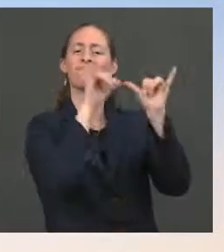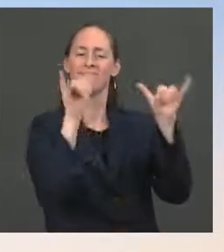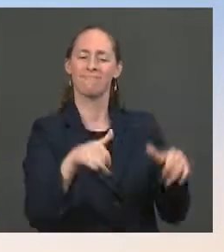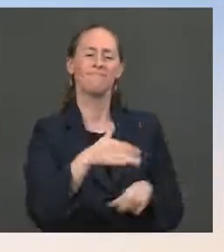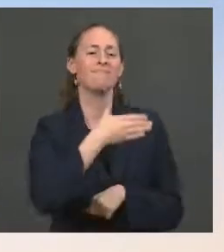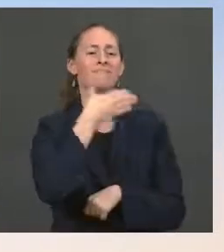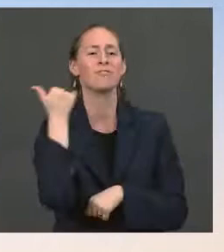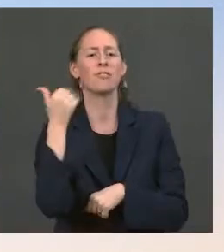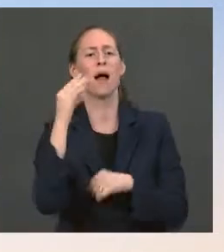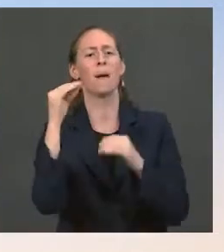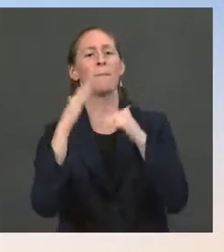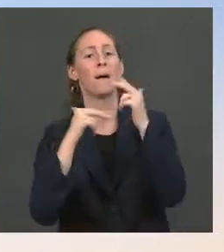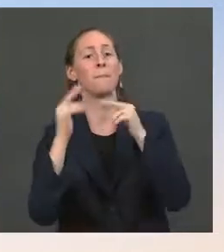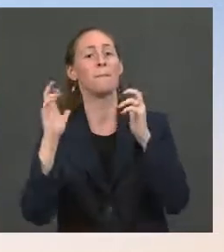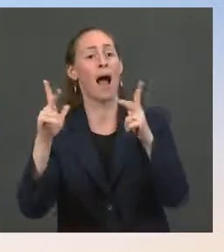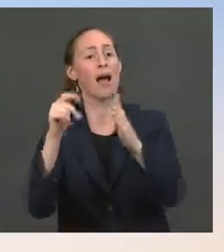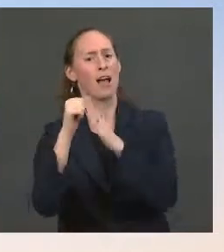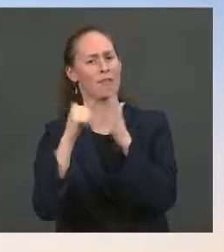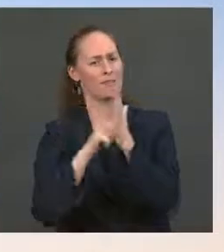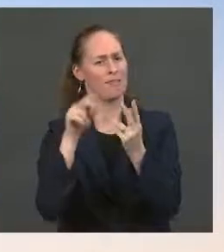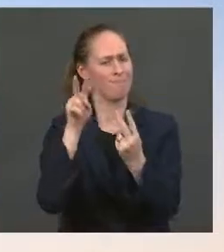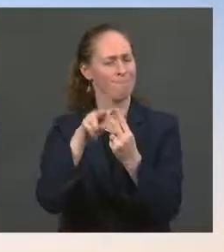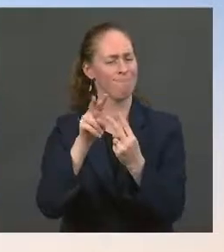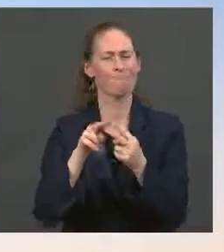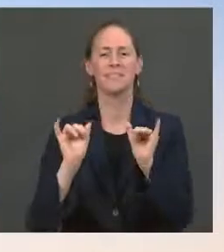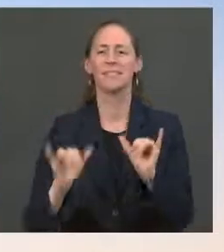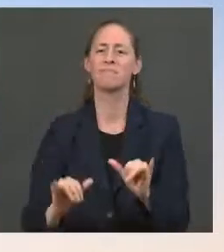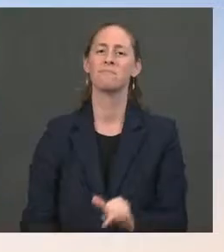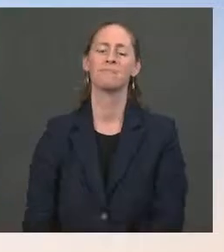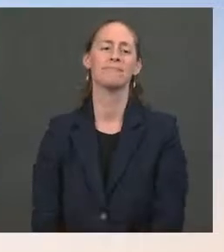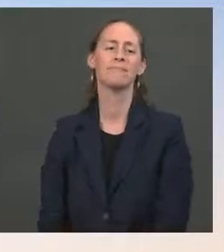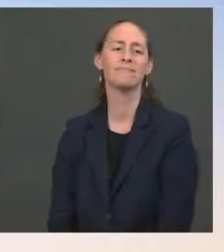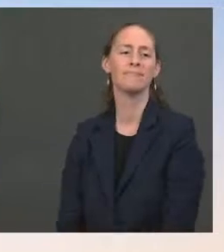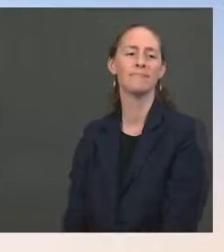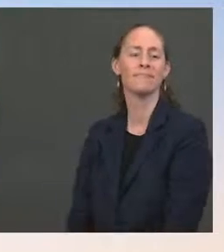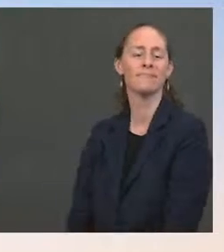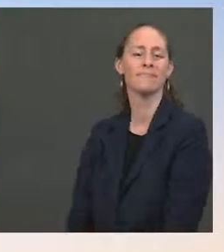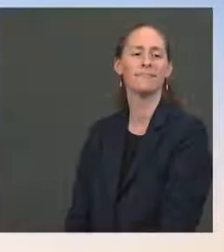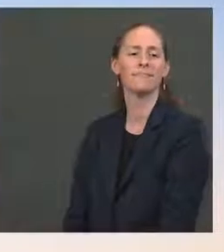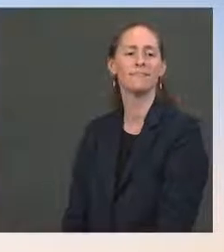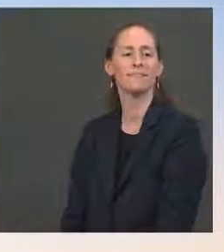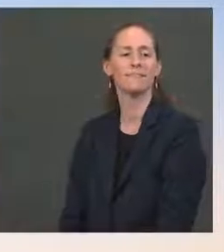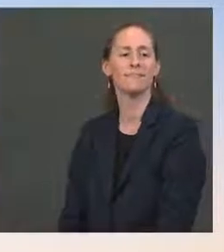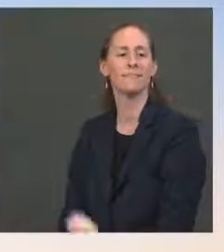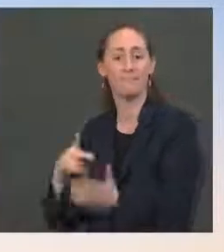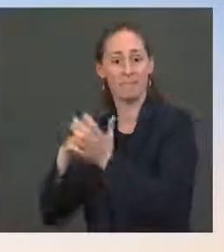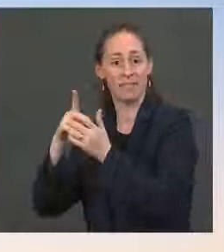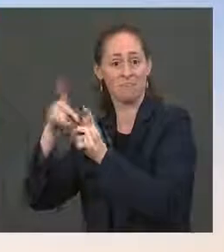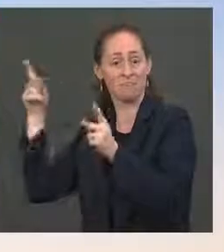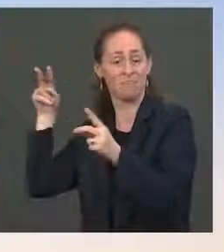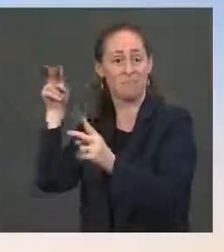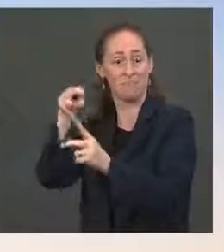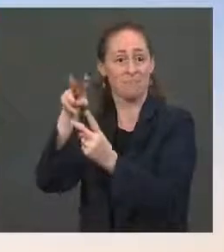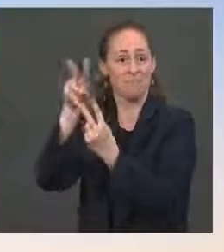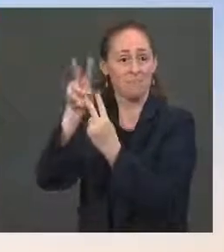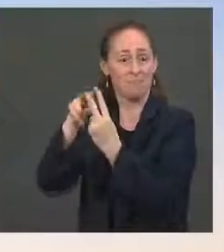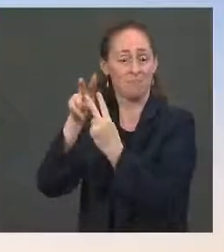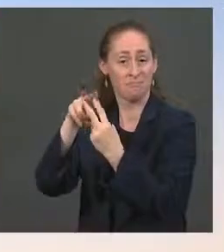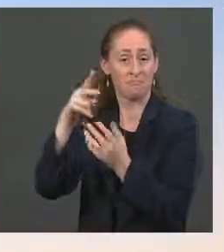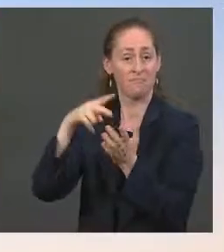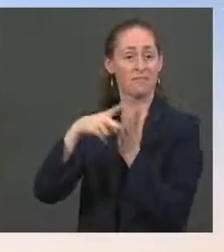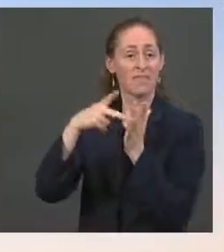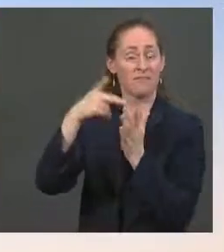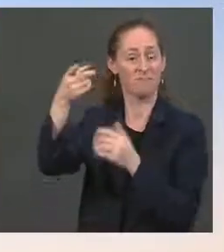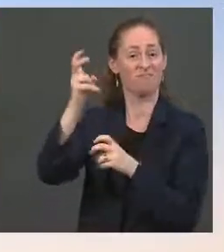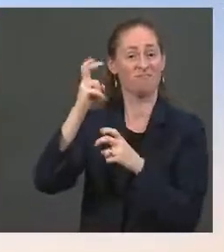of Congress are focused on. Does he see Senators Sinema and Manchin as the roadblocks, as the obstacles right now?